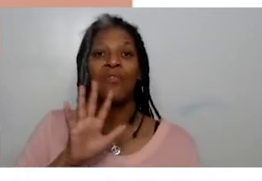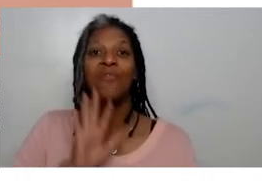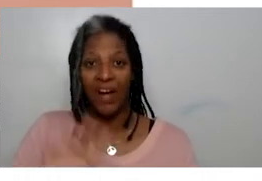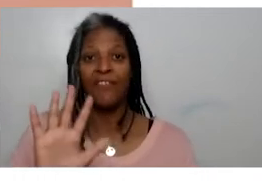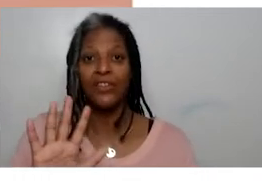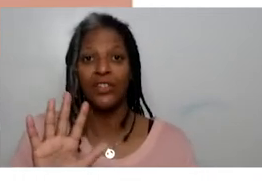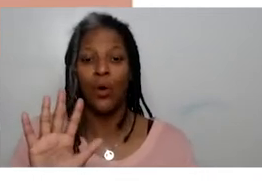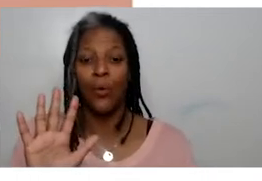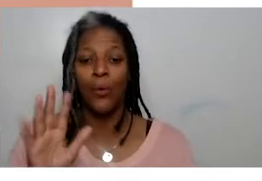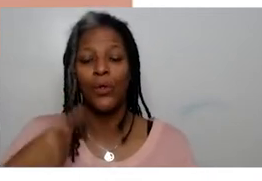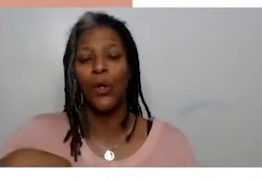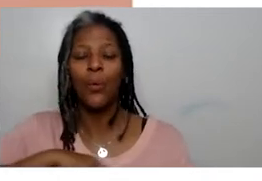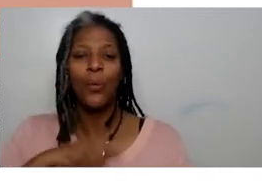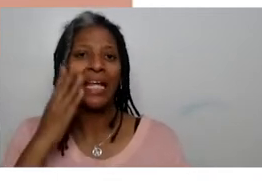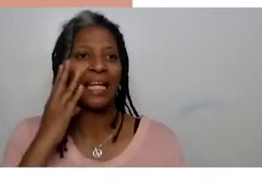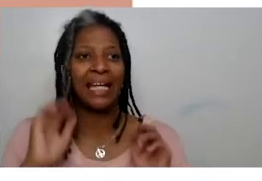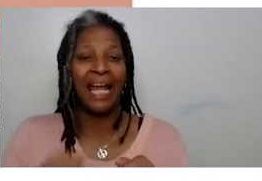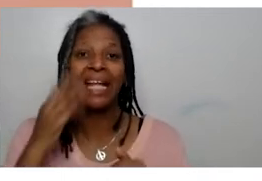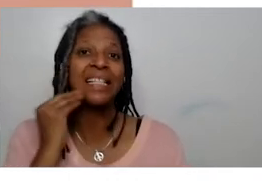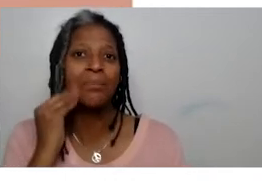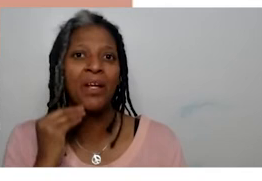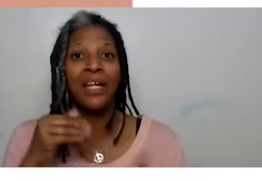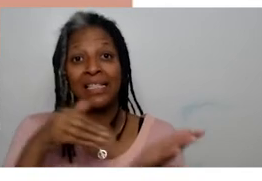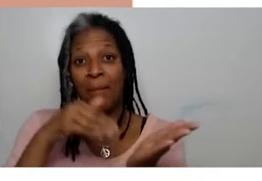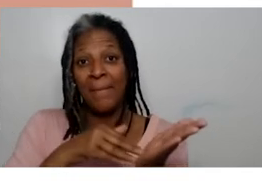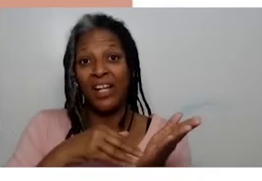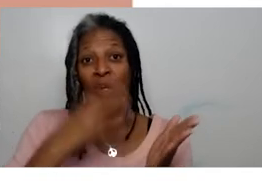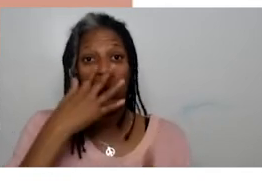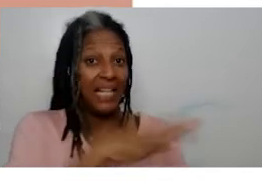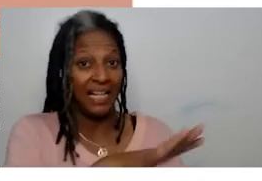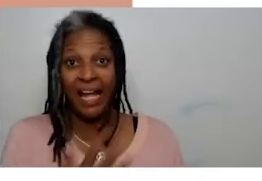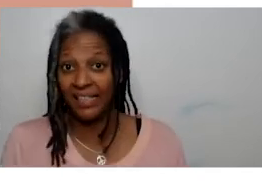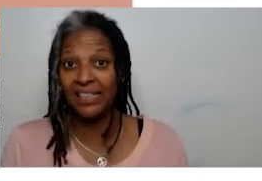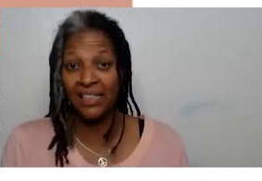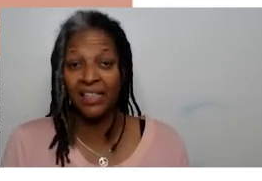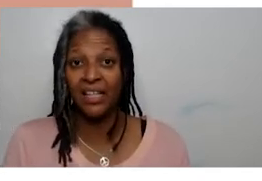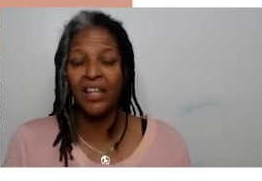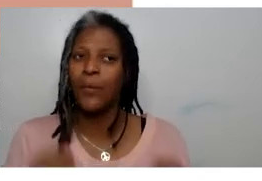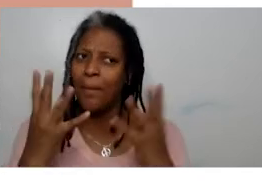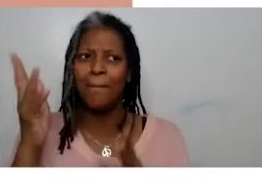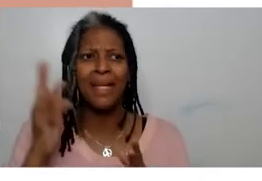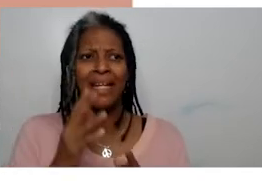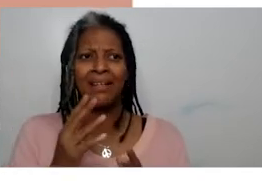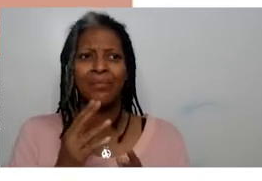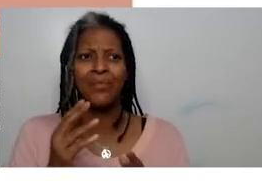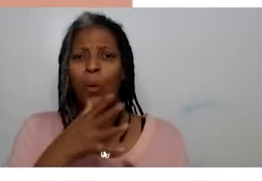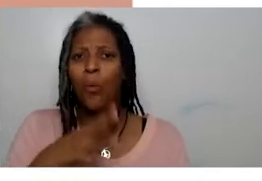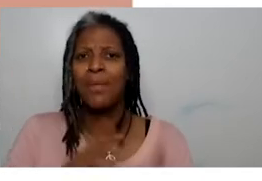experienced medical neglect. I've worked with a lot of women who will go into the hospital setting and